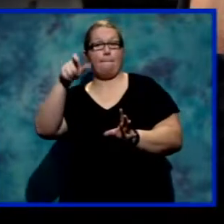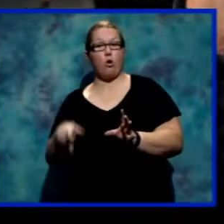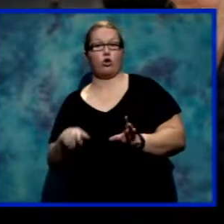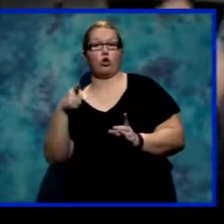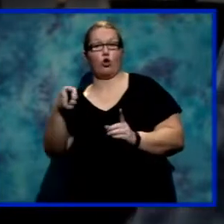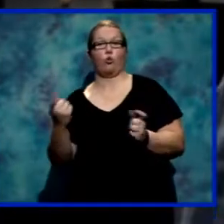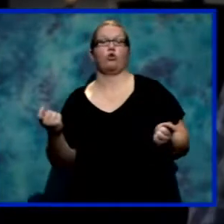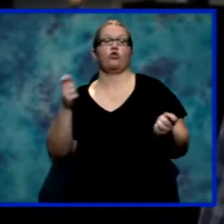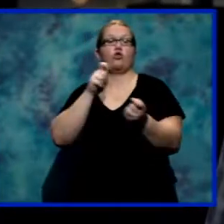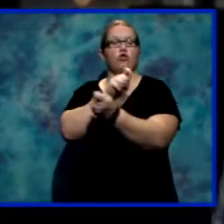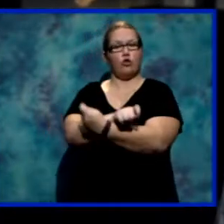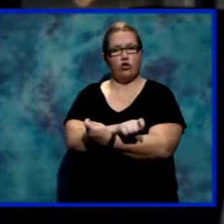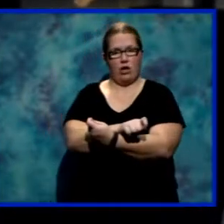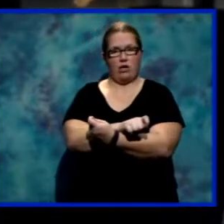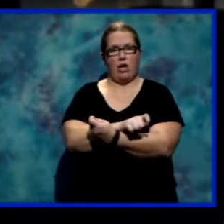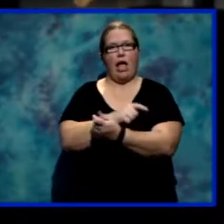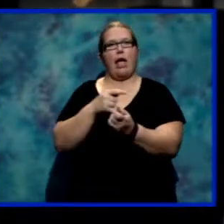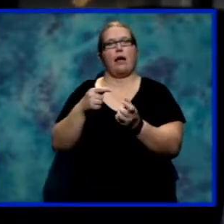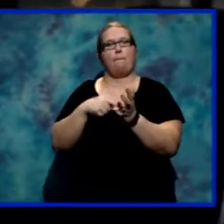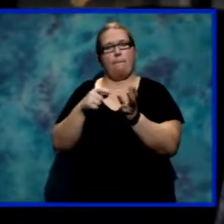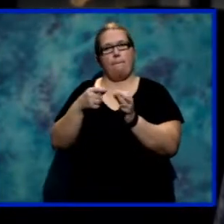converted and baptized by the Holy Spirit.